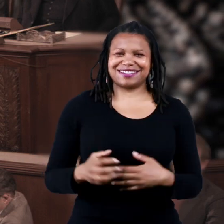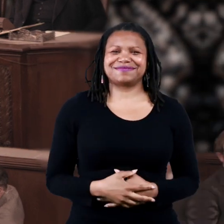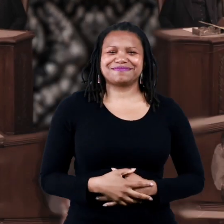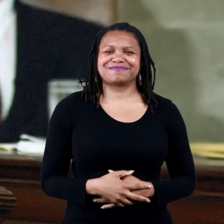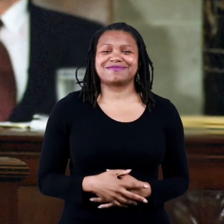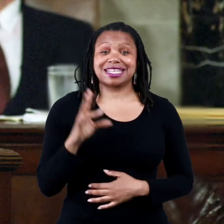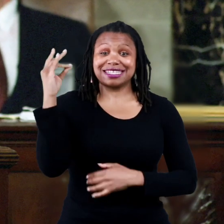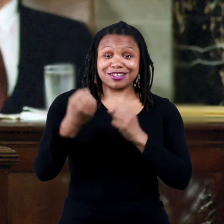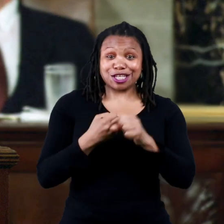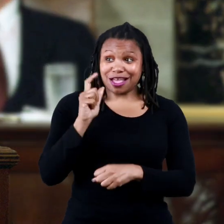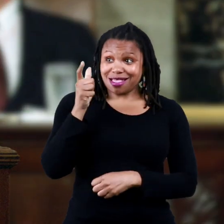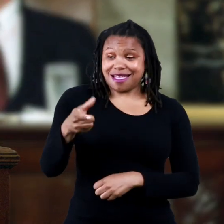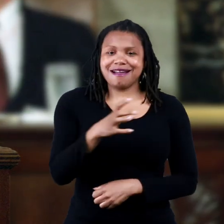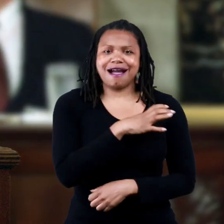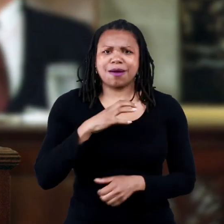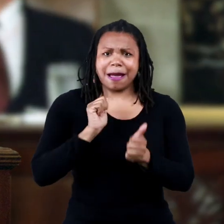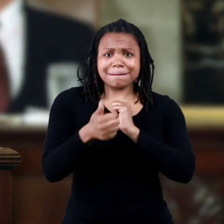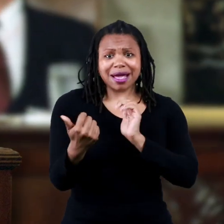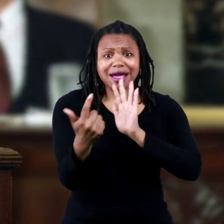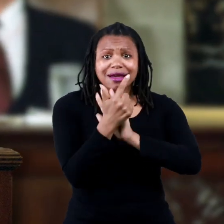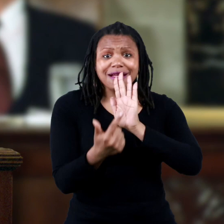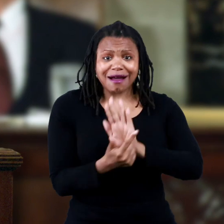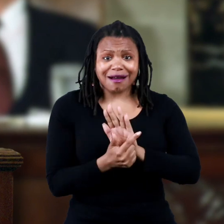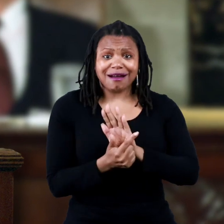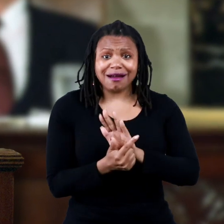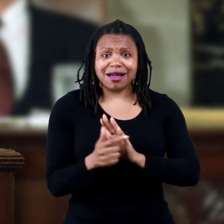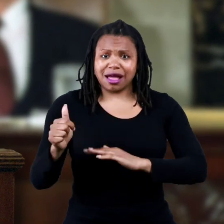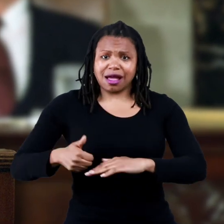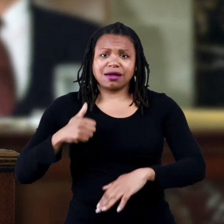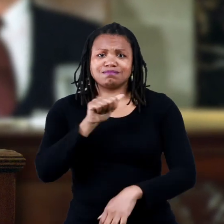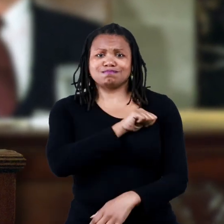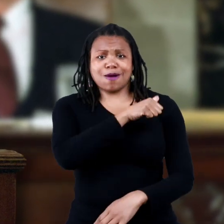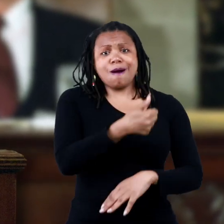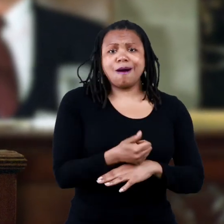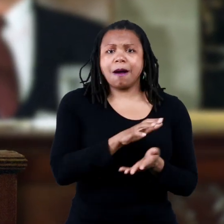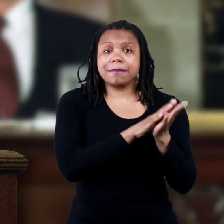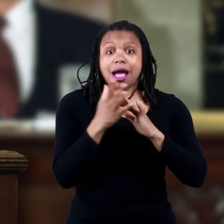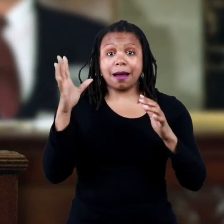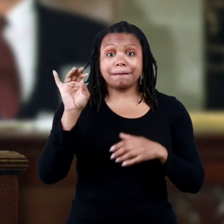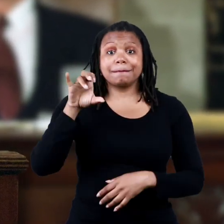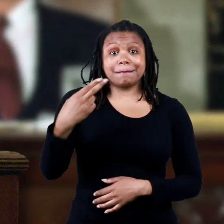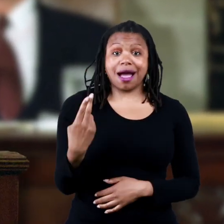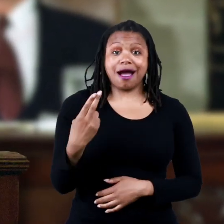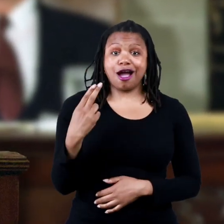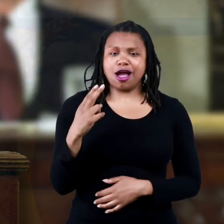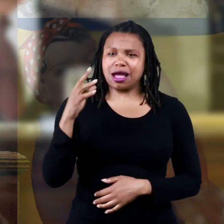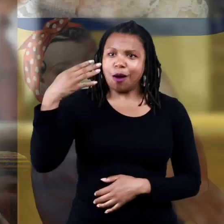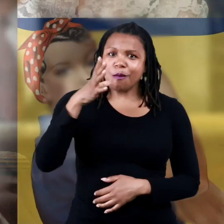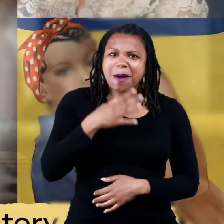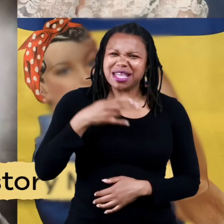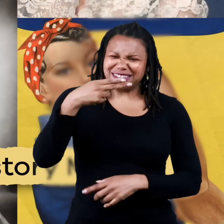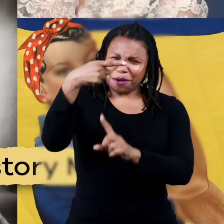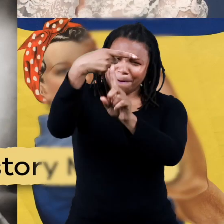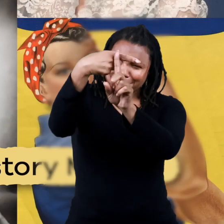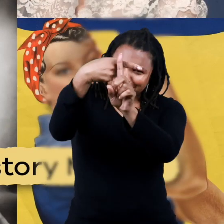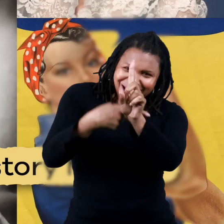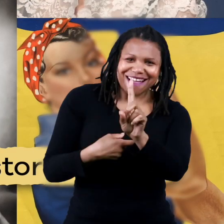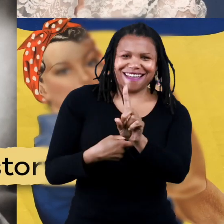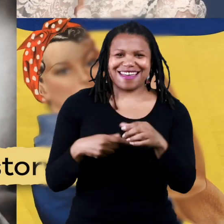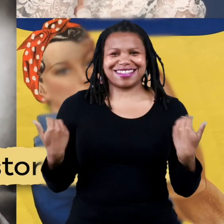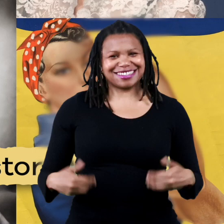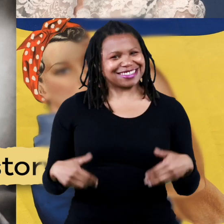Week. 7 years later, Congress passed a law authorizing the president to proclaim March as